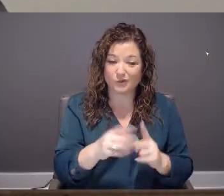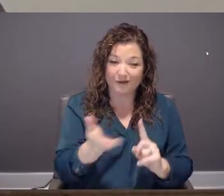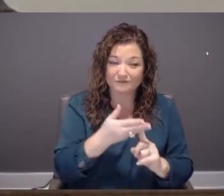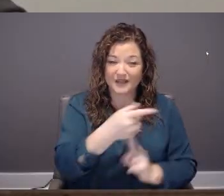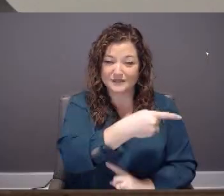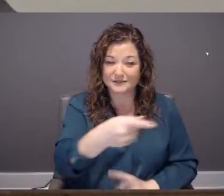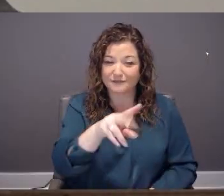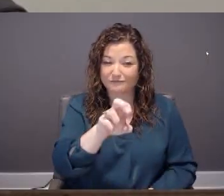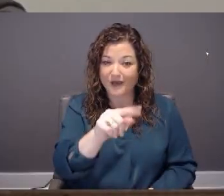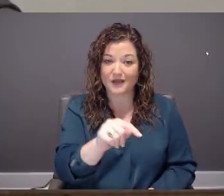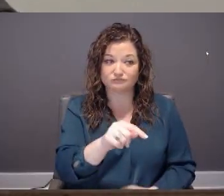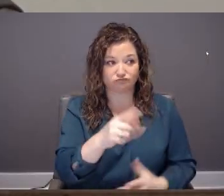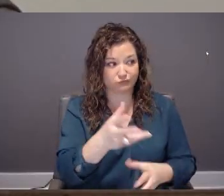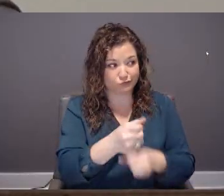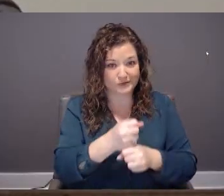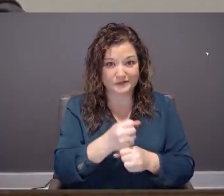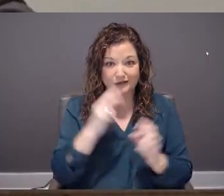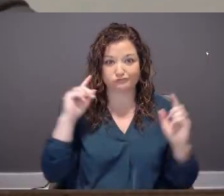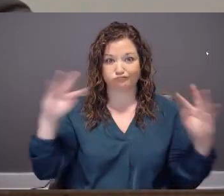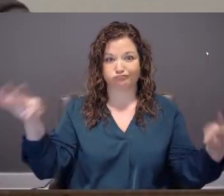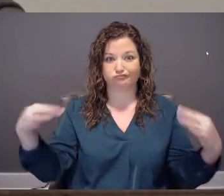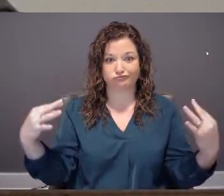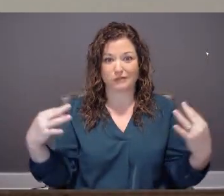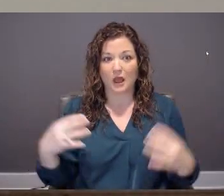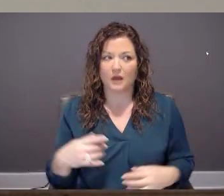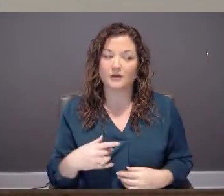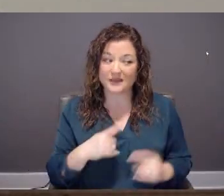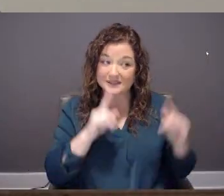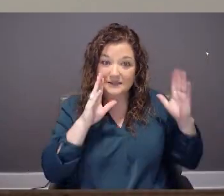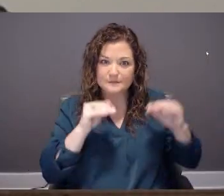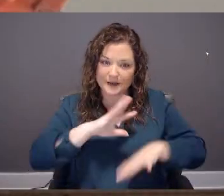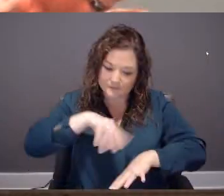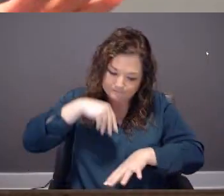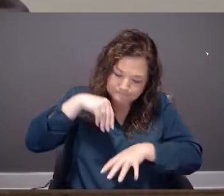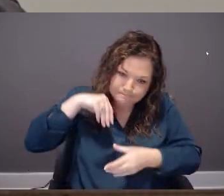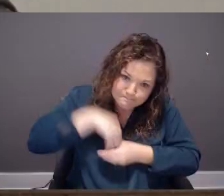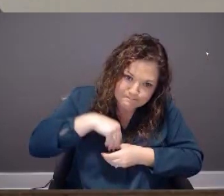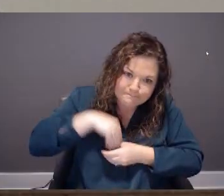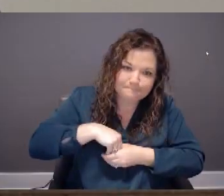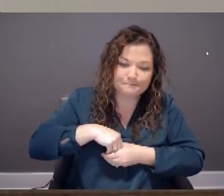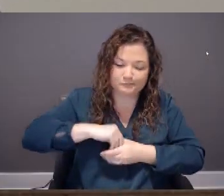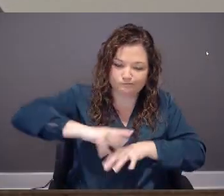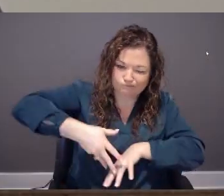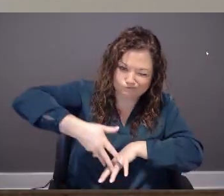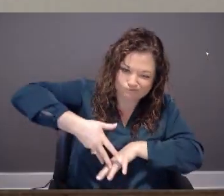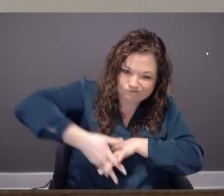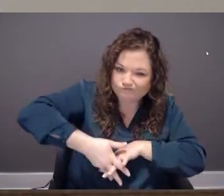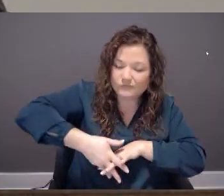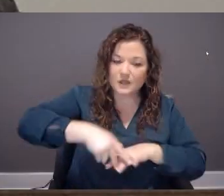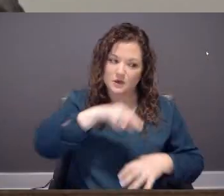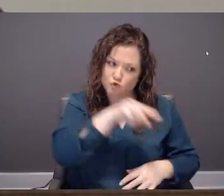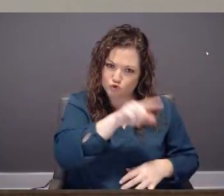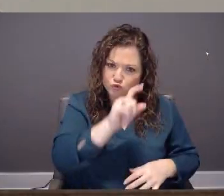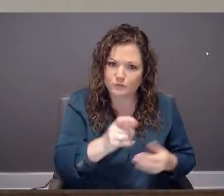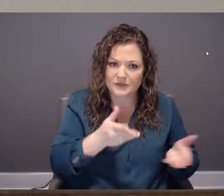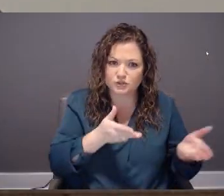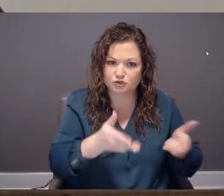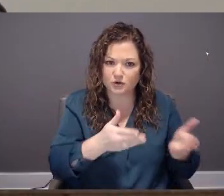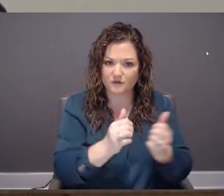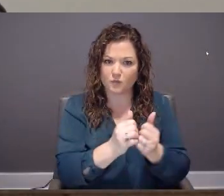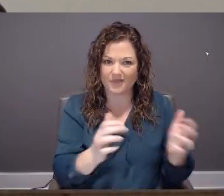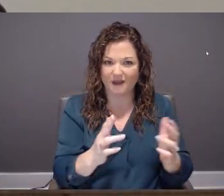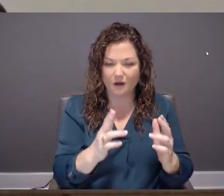to serve without an expectation to be served. And so appreciate everybody that got here today, and also the folks on the video,